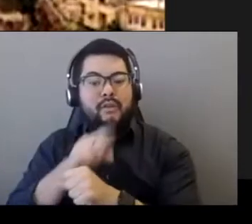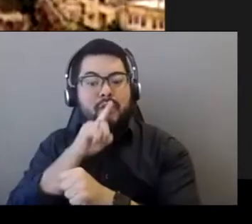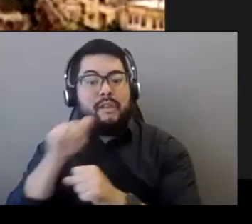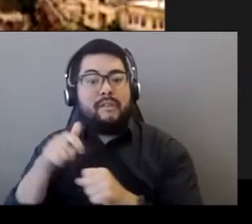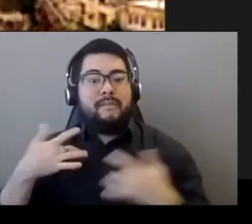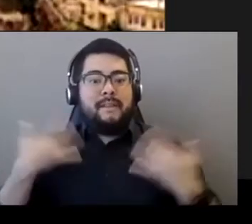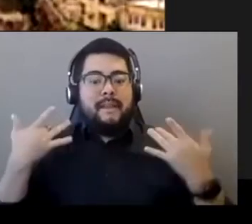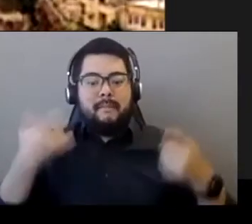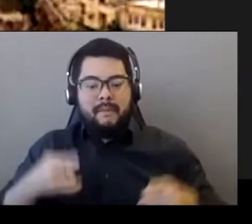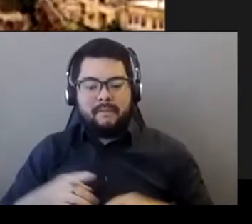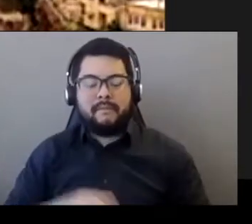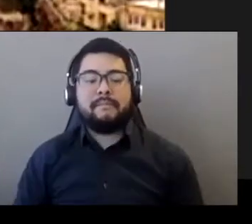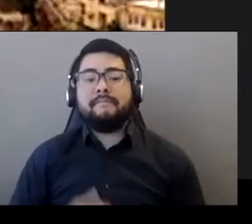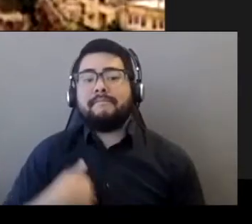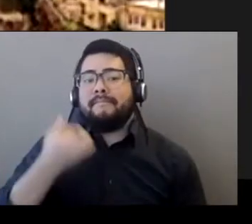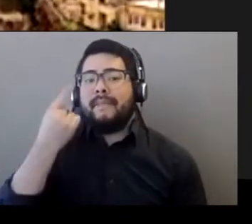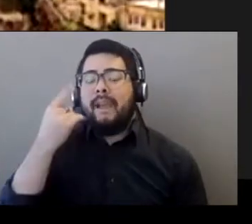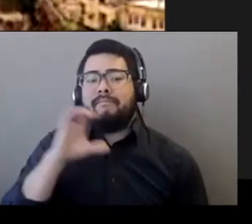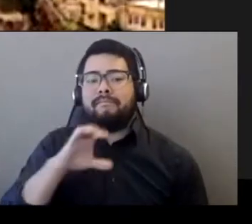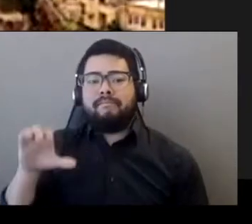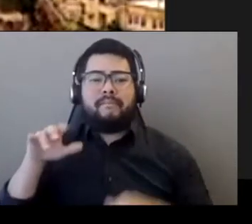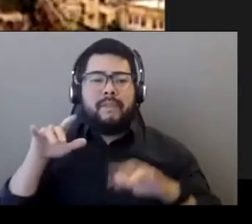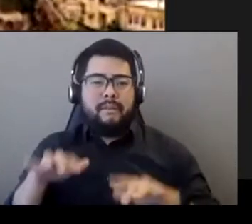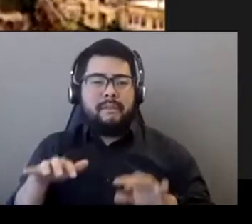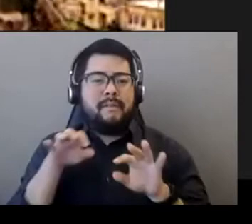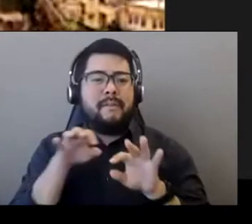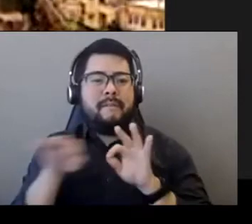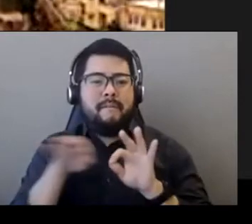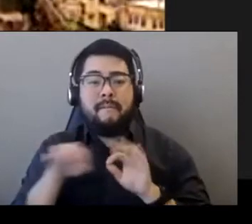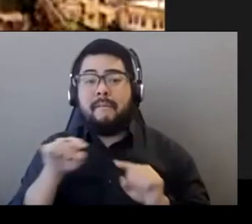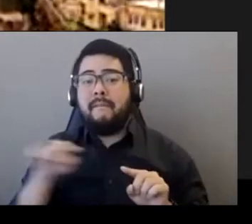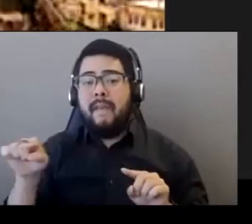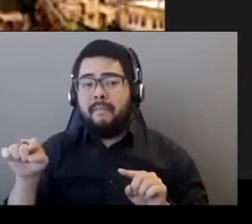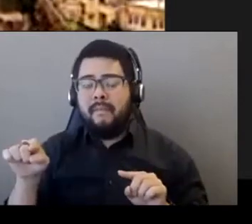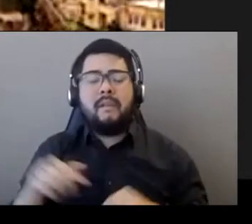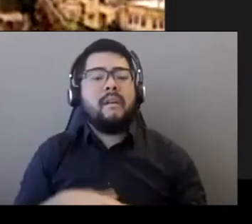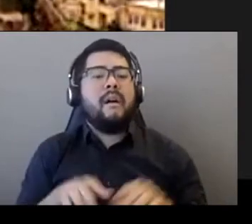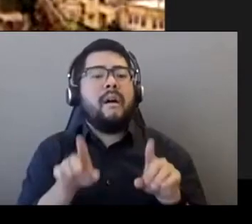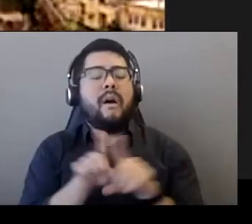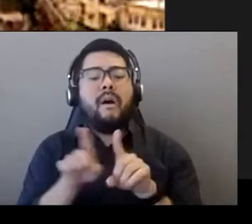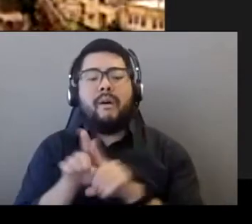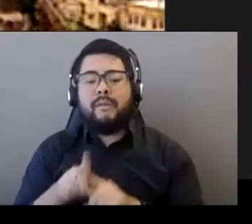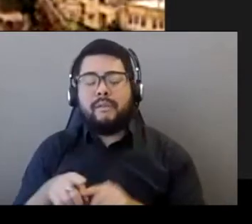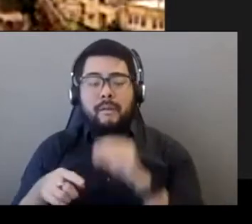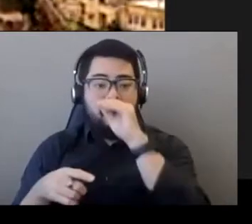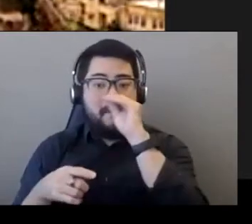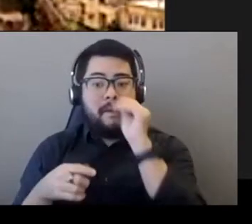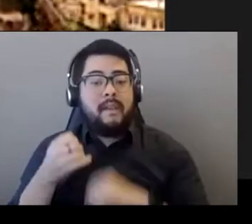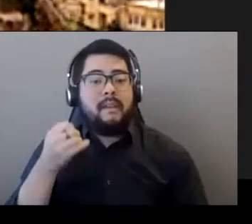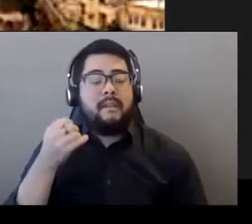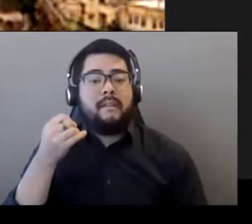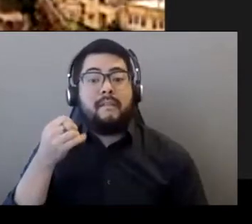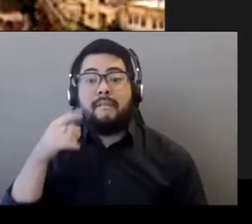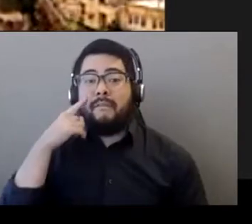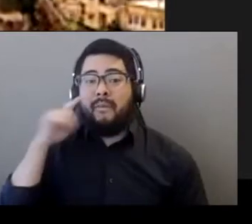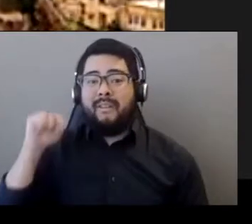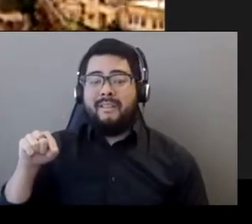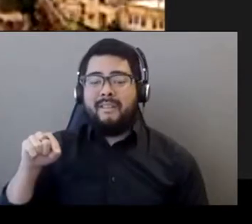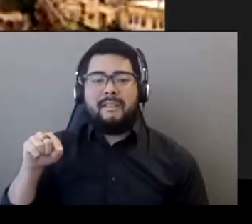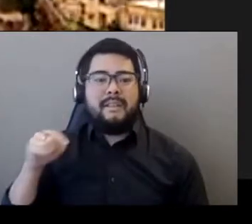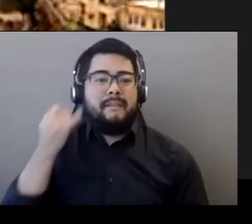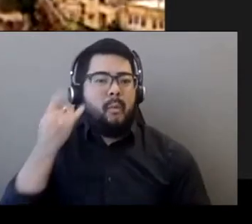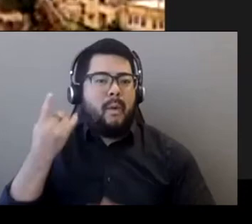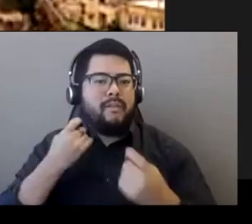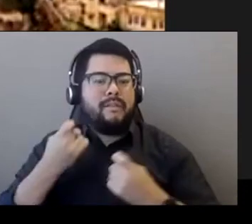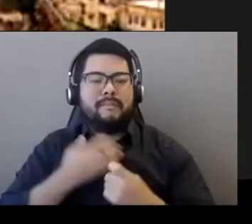know that we have closed captioning available. And also, please use the chat feature in Zoom to ask